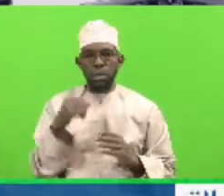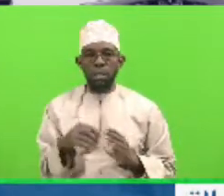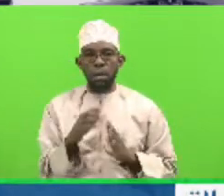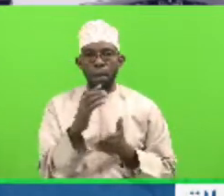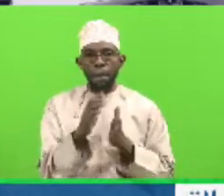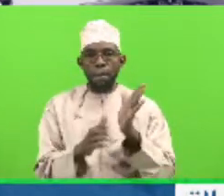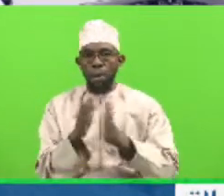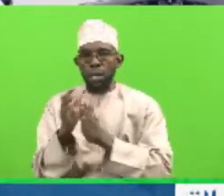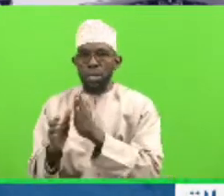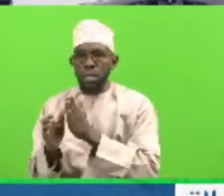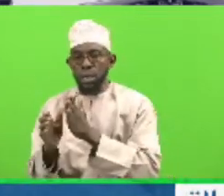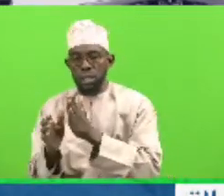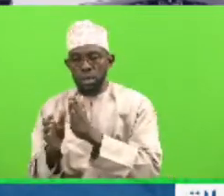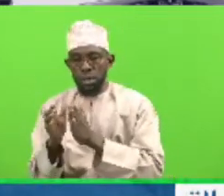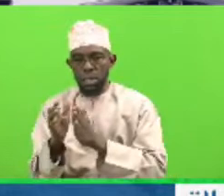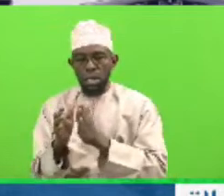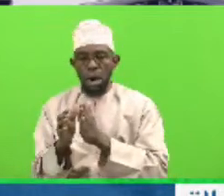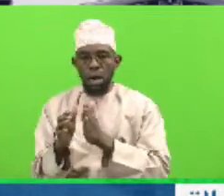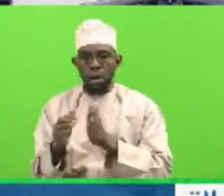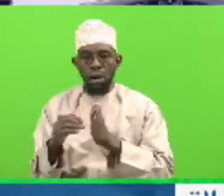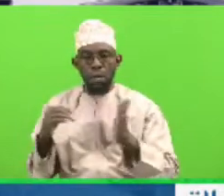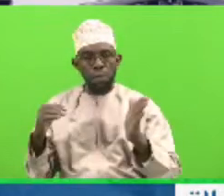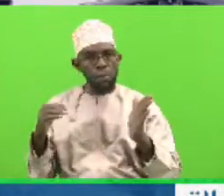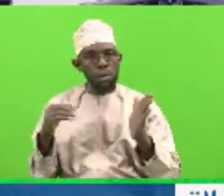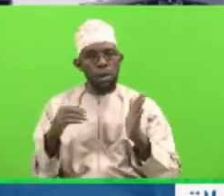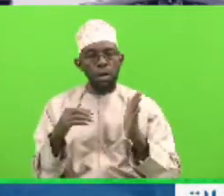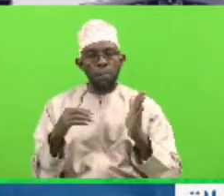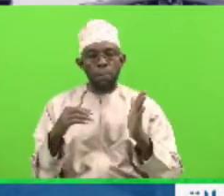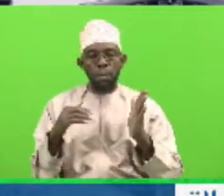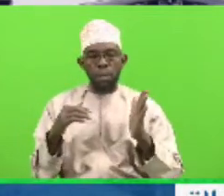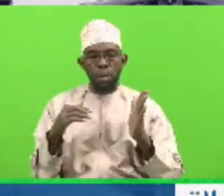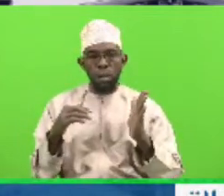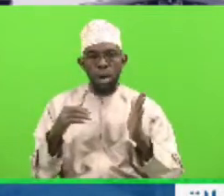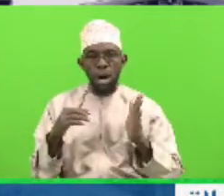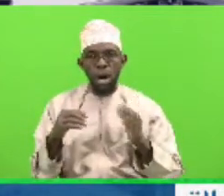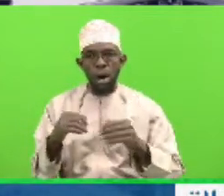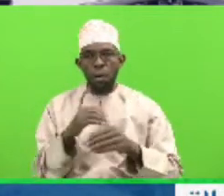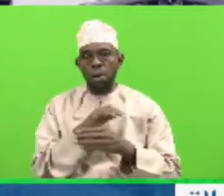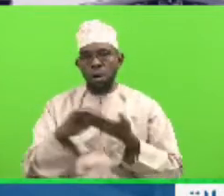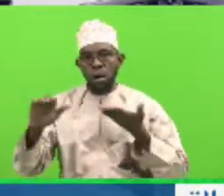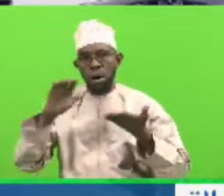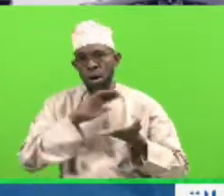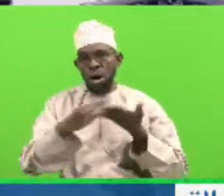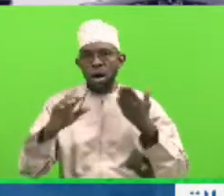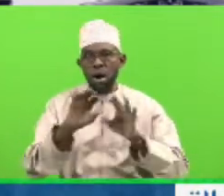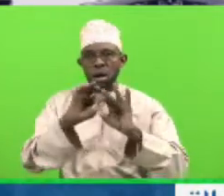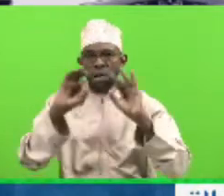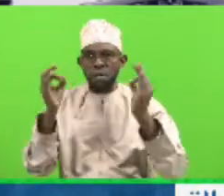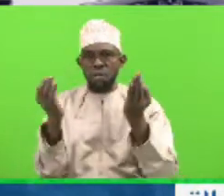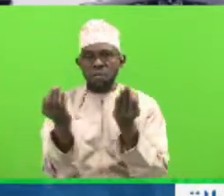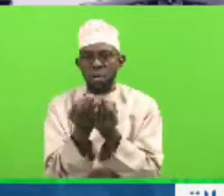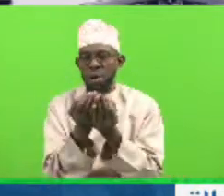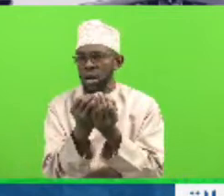of this movement is the destruction and abolition of the family.